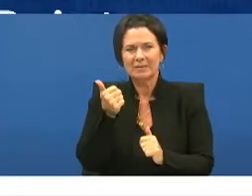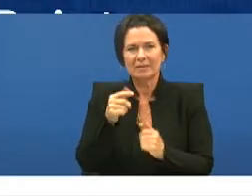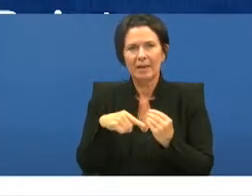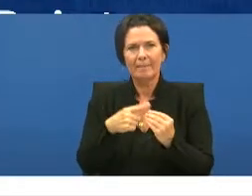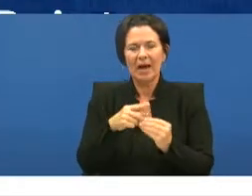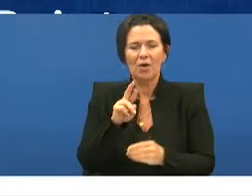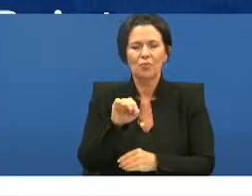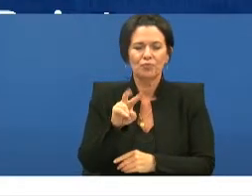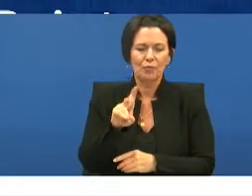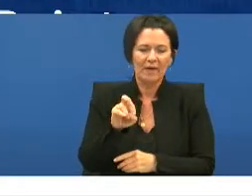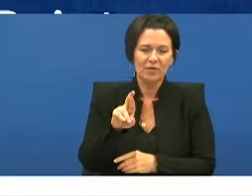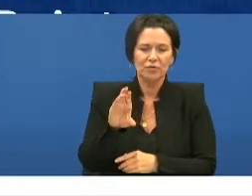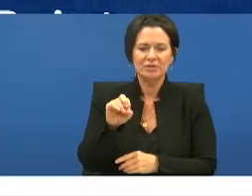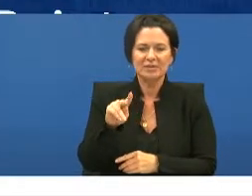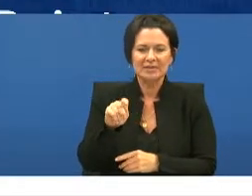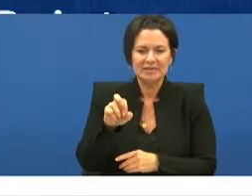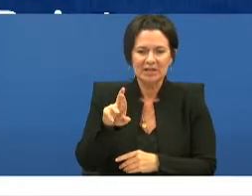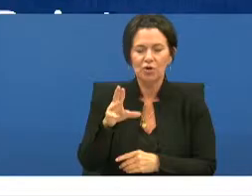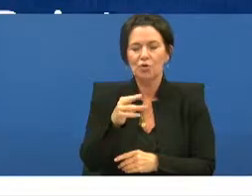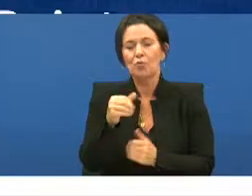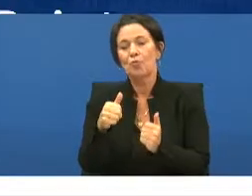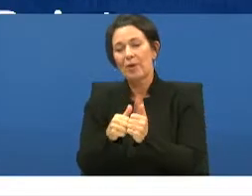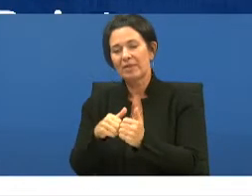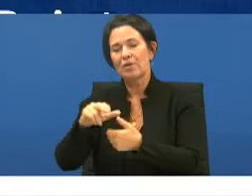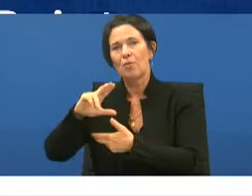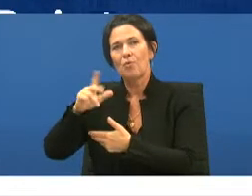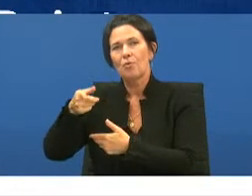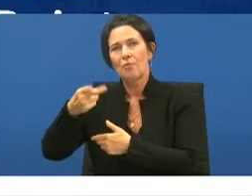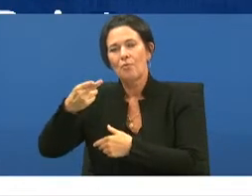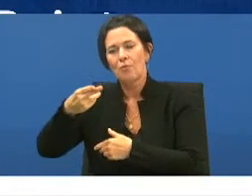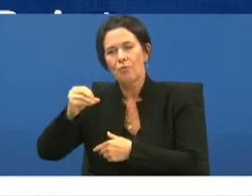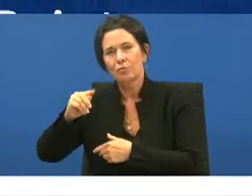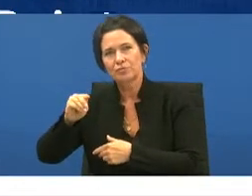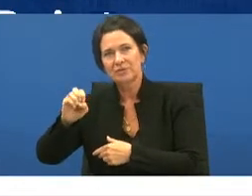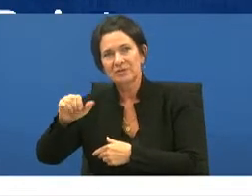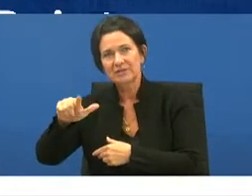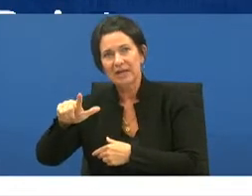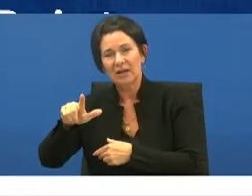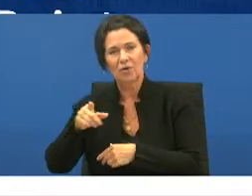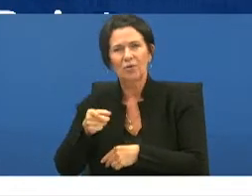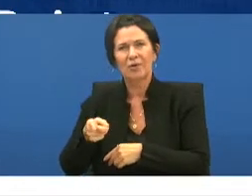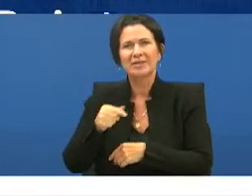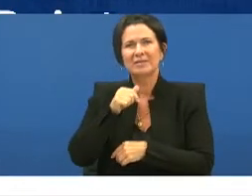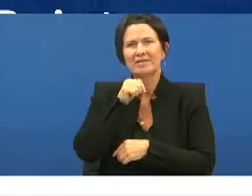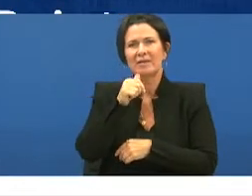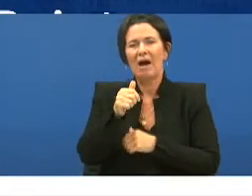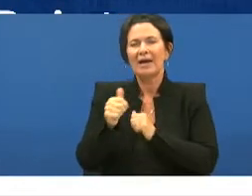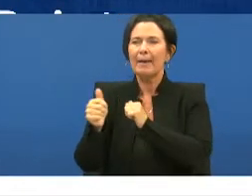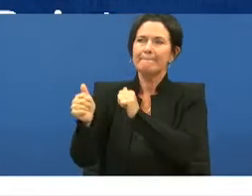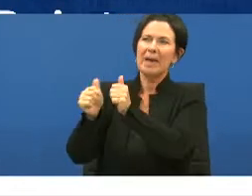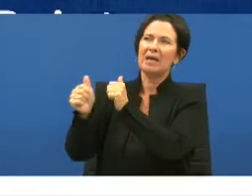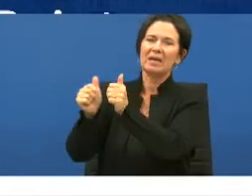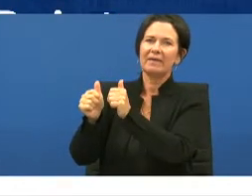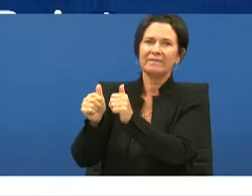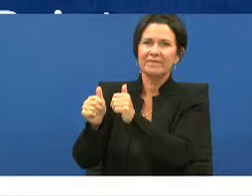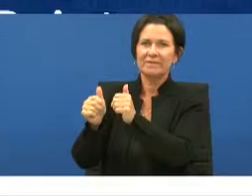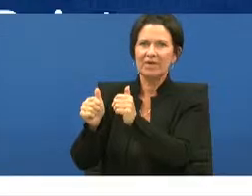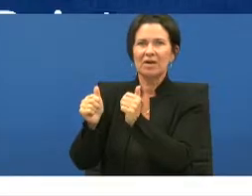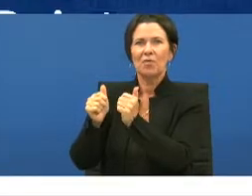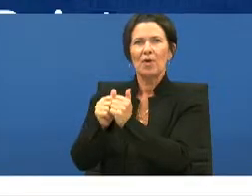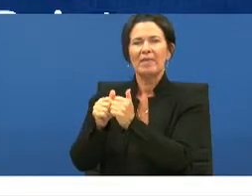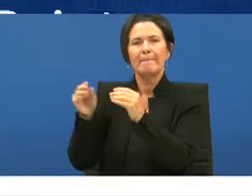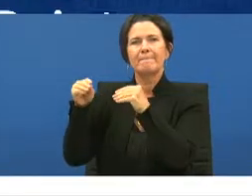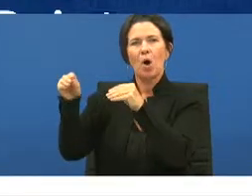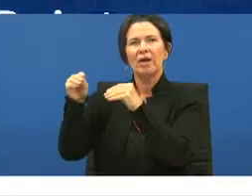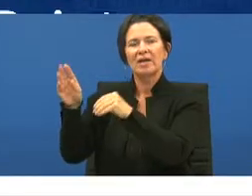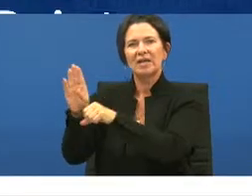situation. And what was determined in that was that the River Center is not competitive in the convention center market or industry. The fact that you do